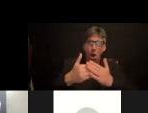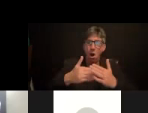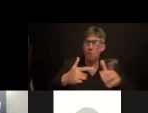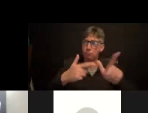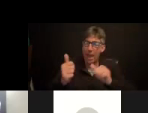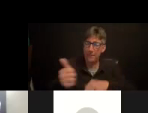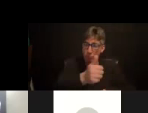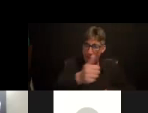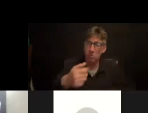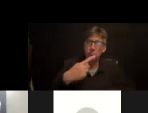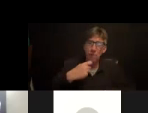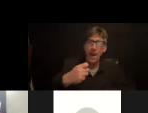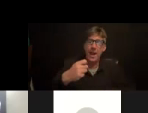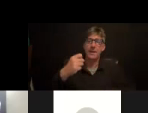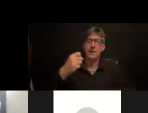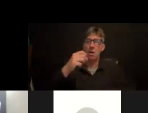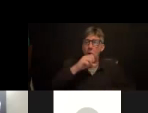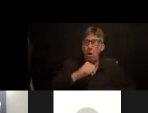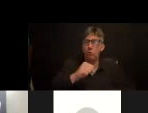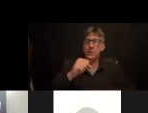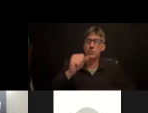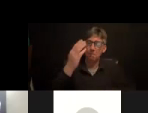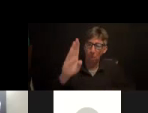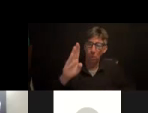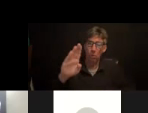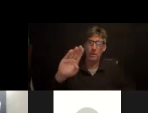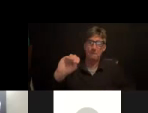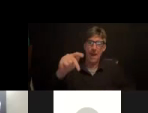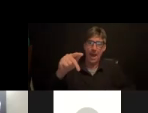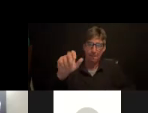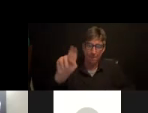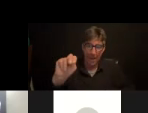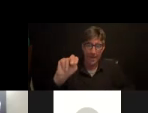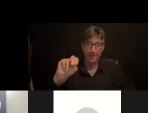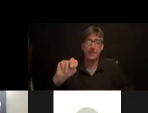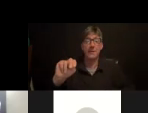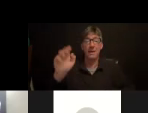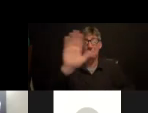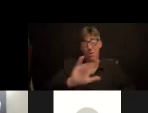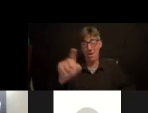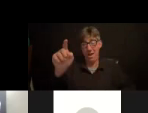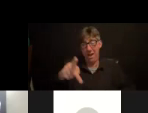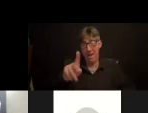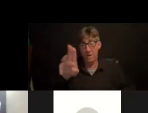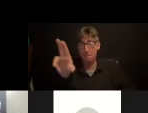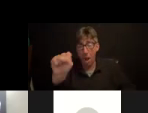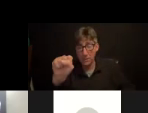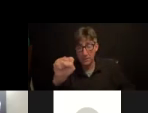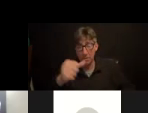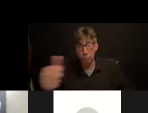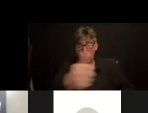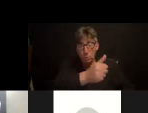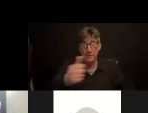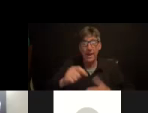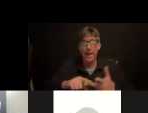and Mattapan. Many of our bus routes, just about 80, so about half our bus routes, and the Fairmont commuter rail line. All